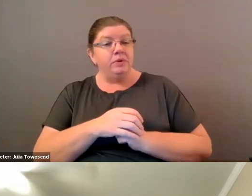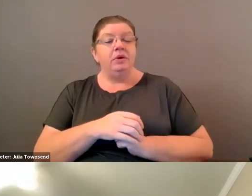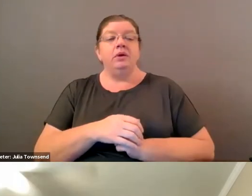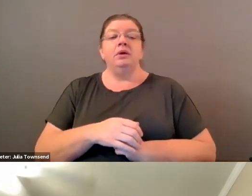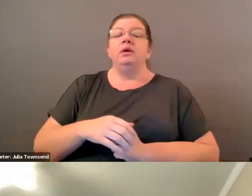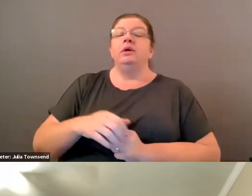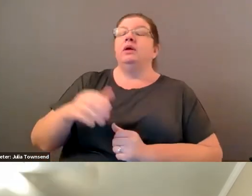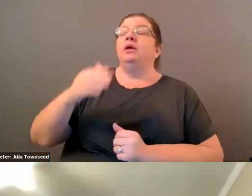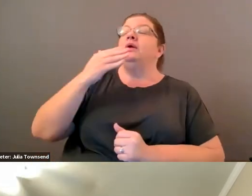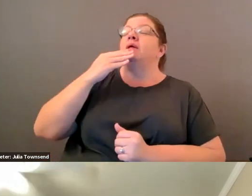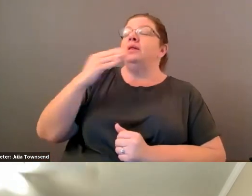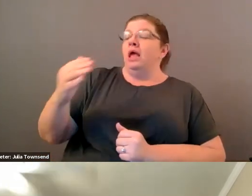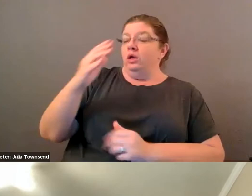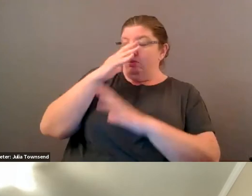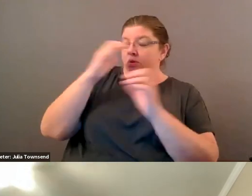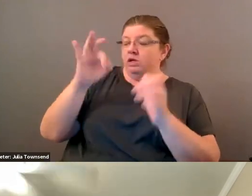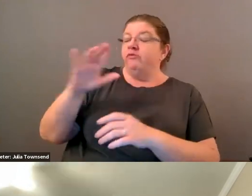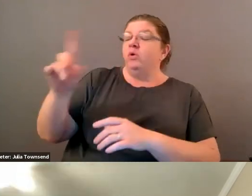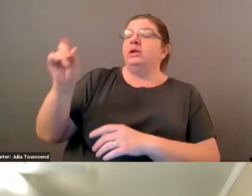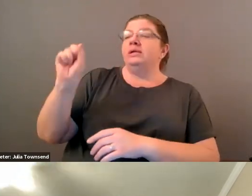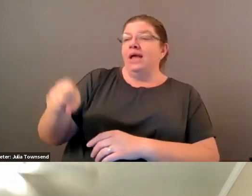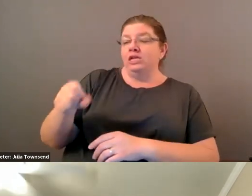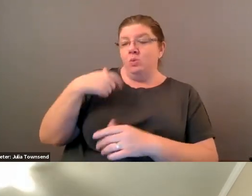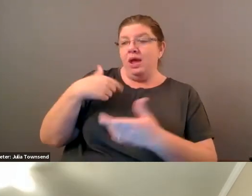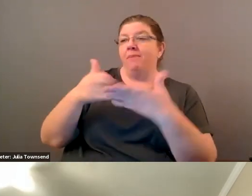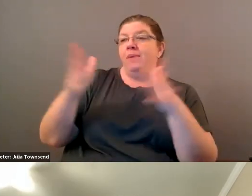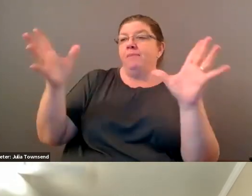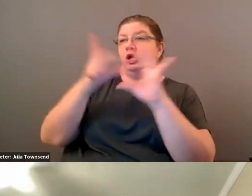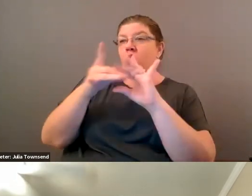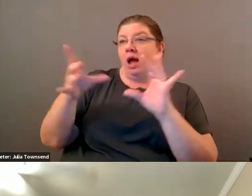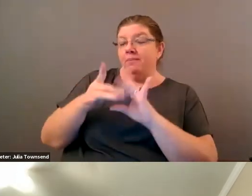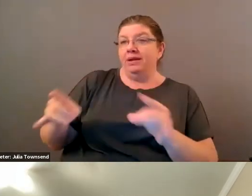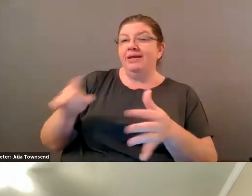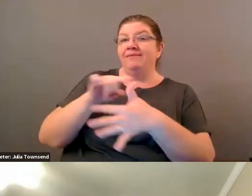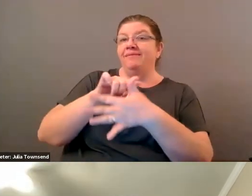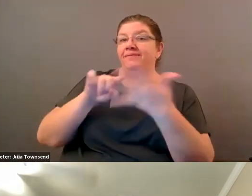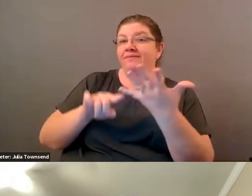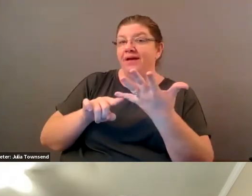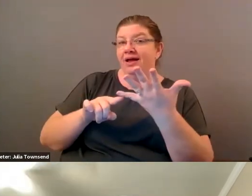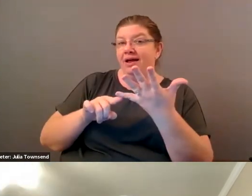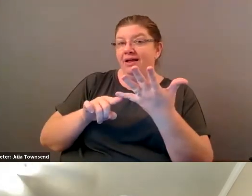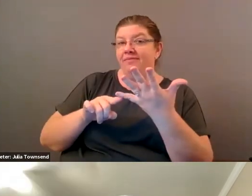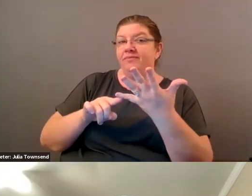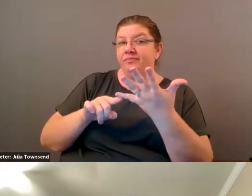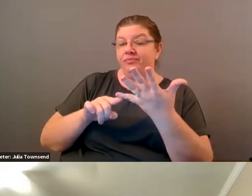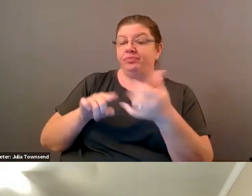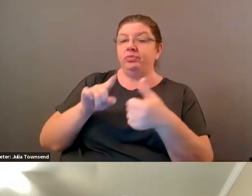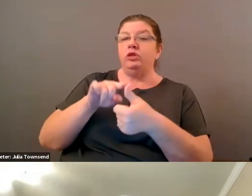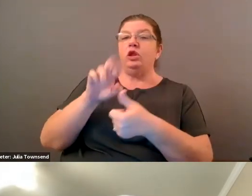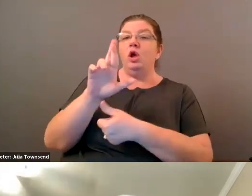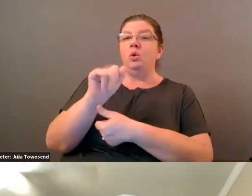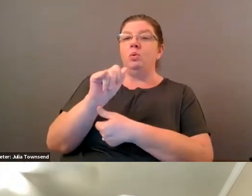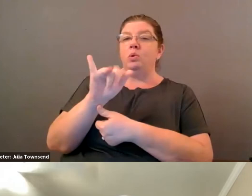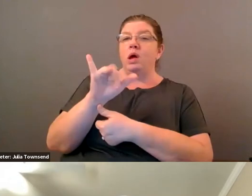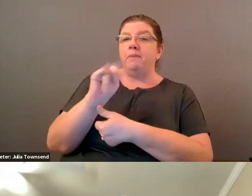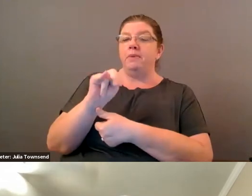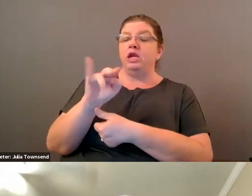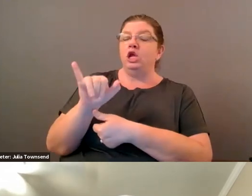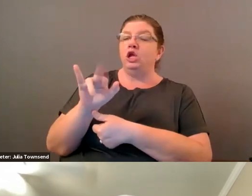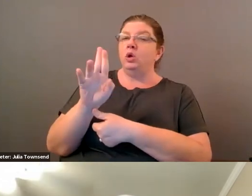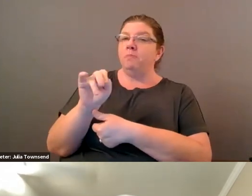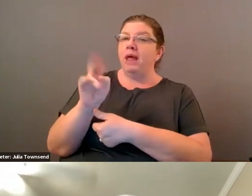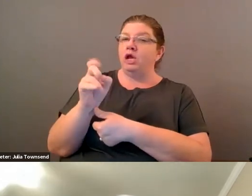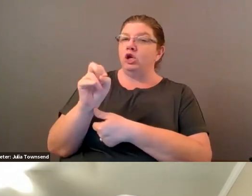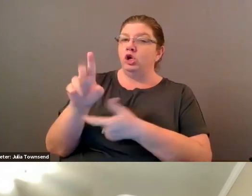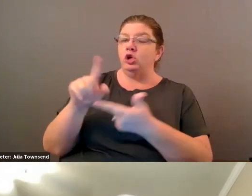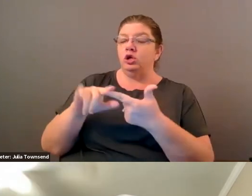Thank you, President Ford. We do have public comment on this item. I will name five speakers. Robin Unander,